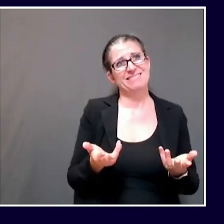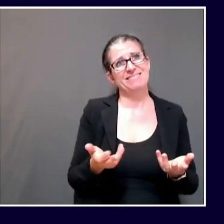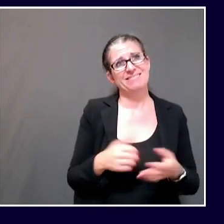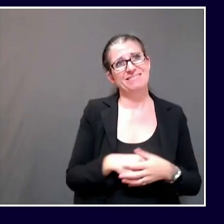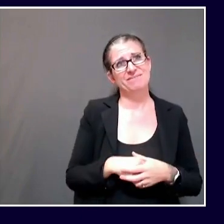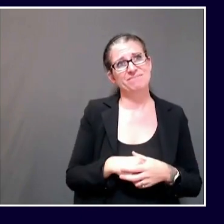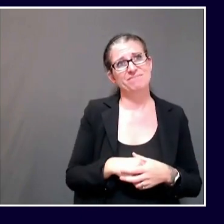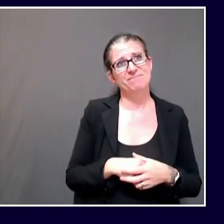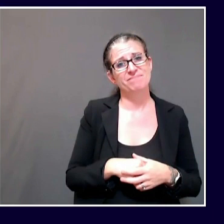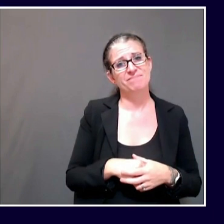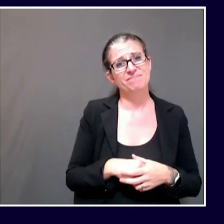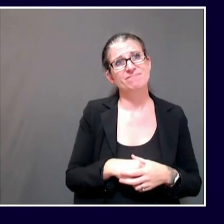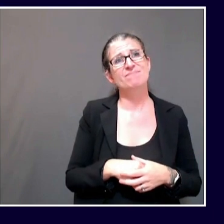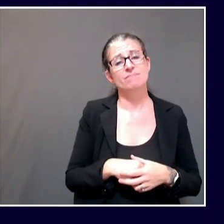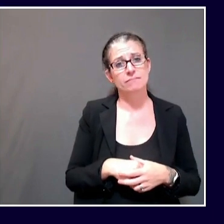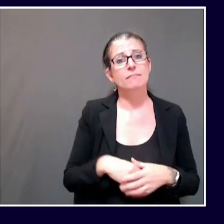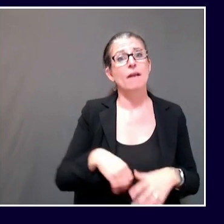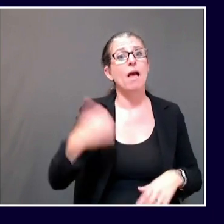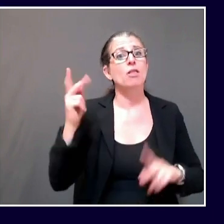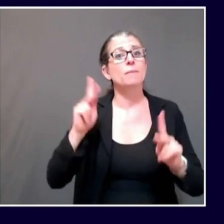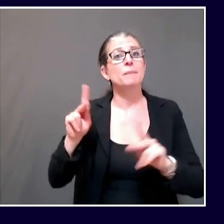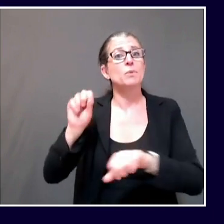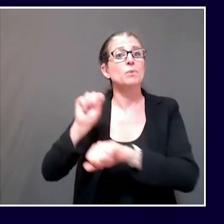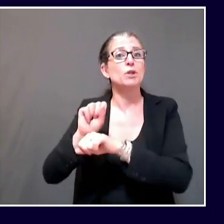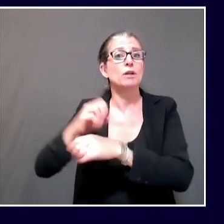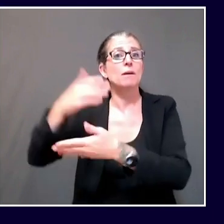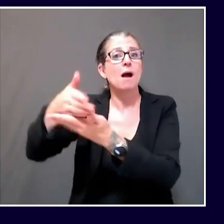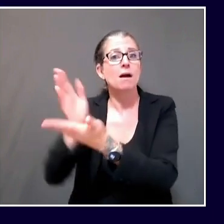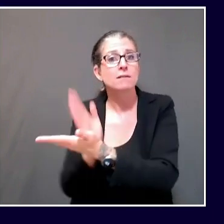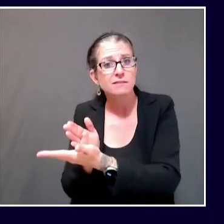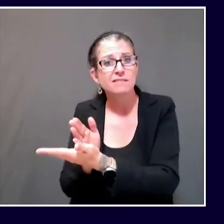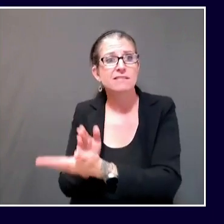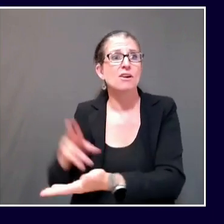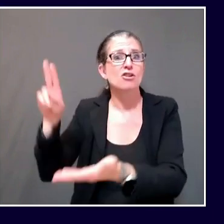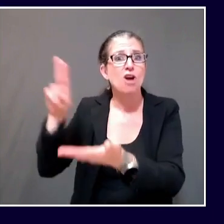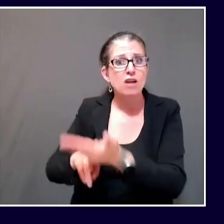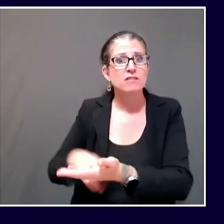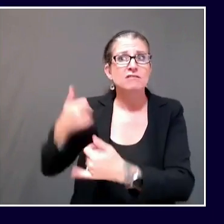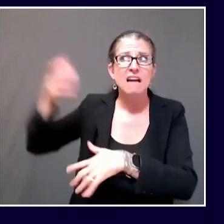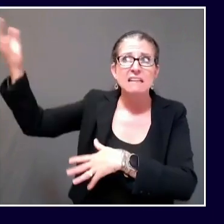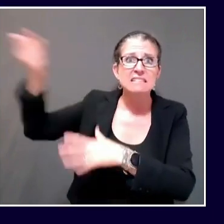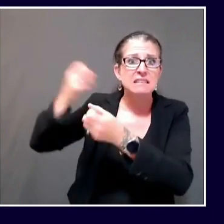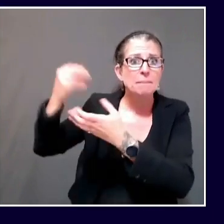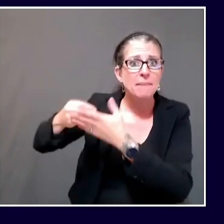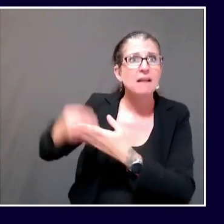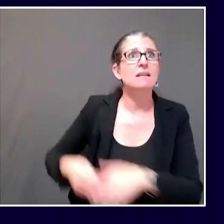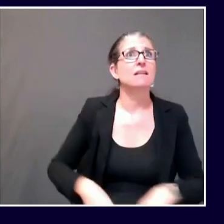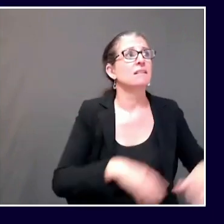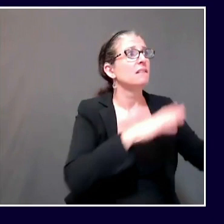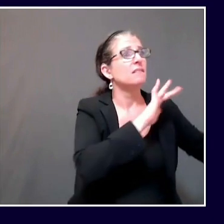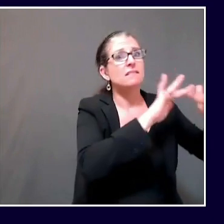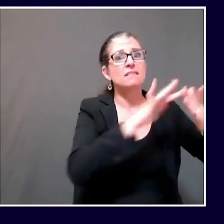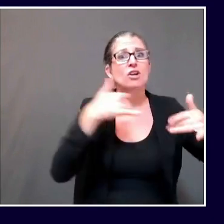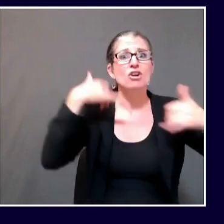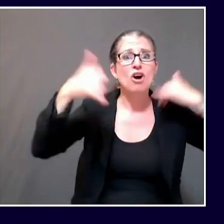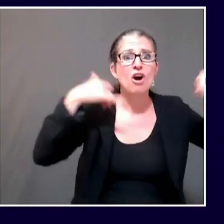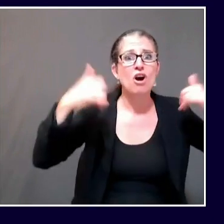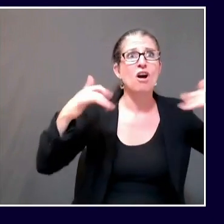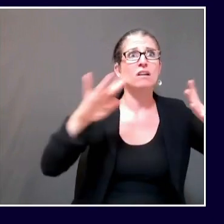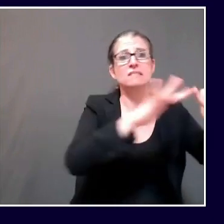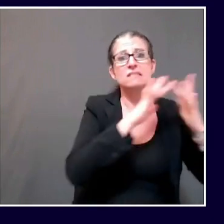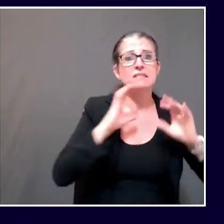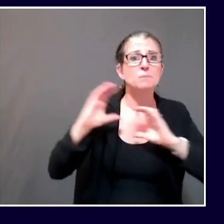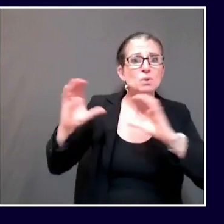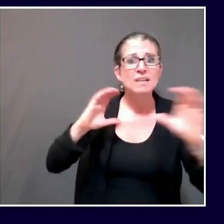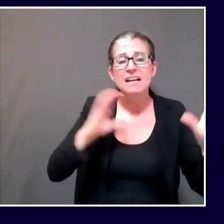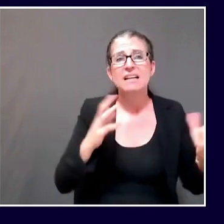and budgeting and financing, developing the relationship with these swab and sends. People in this commissioner's office have been working night and day to make this